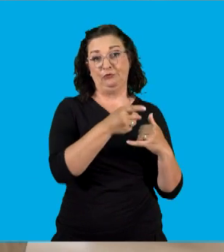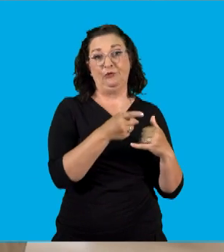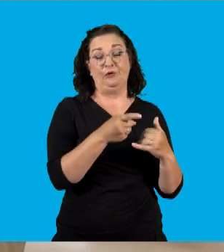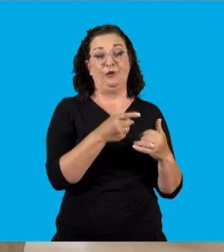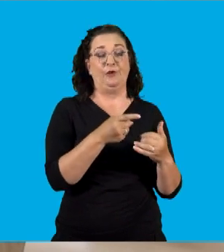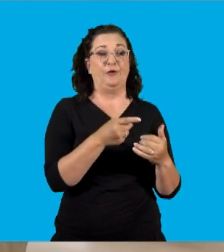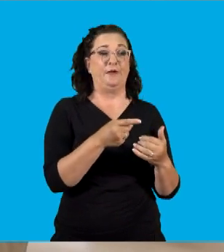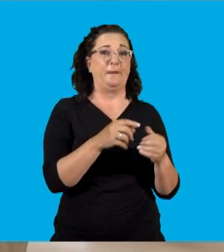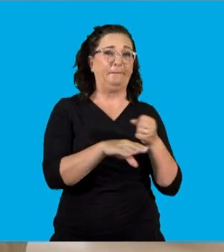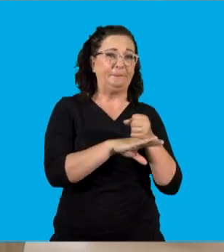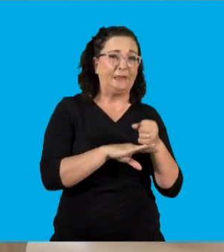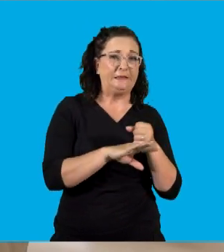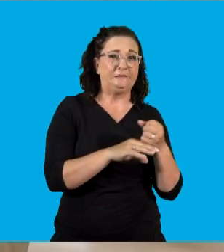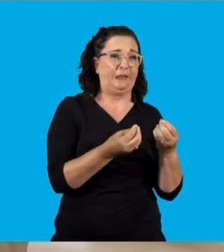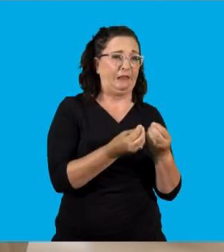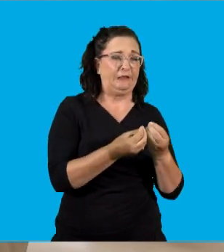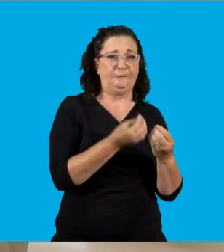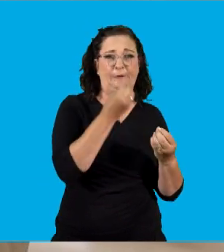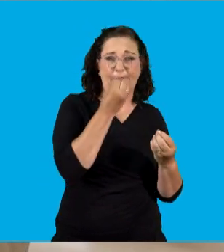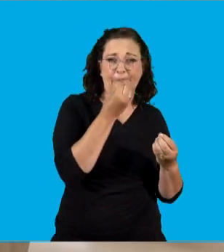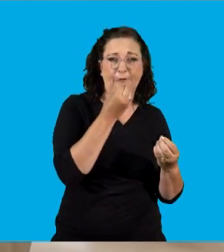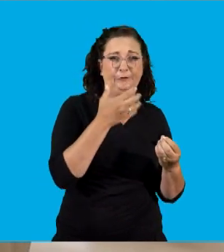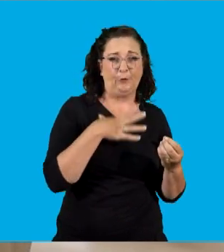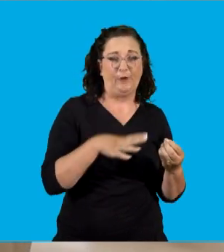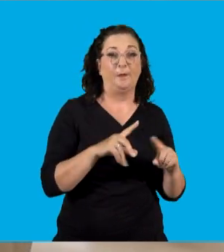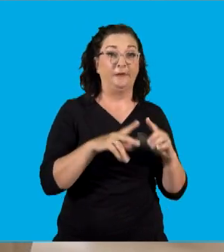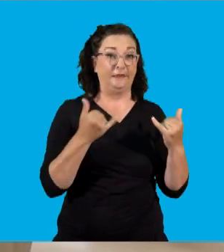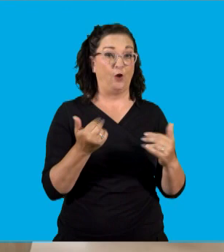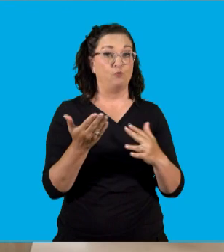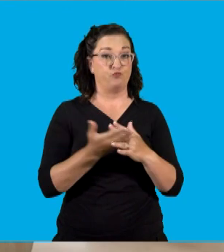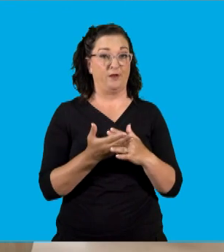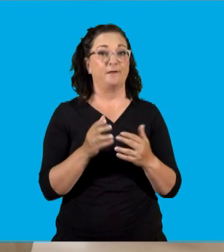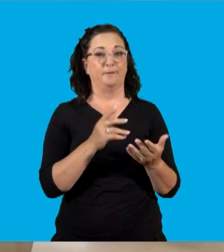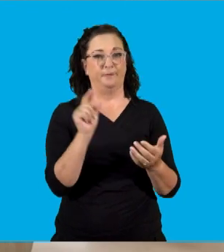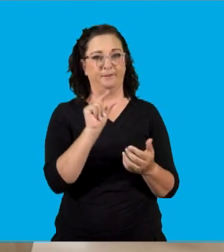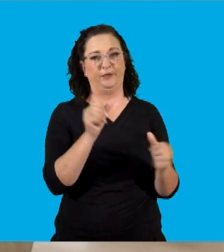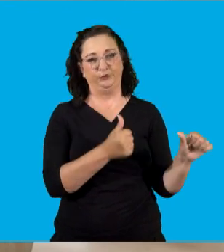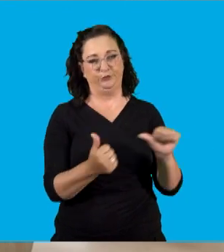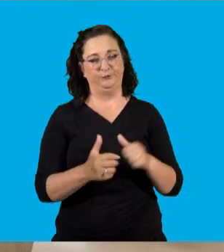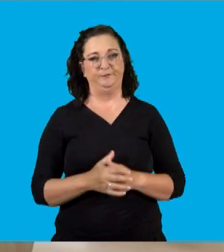needs that they cannot afford. So let us just go for a quick ad break, and we will be back.